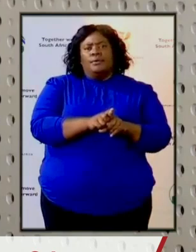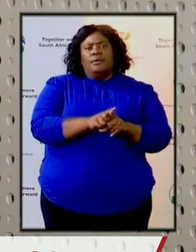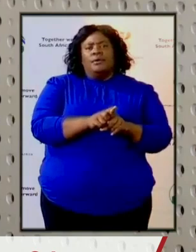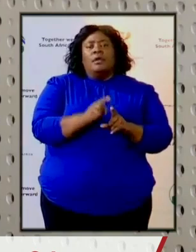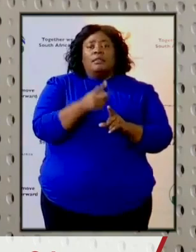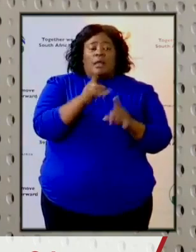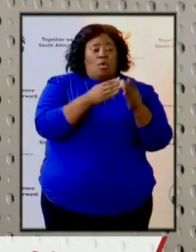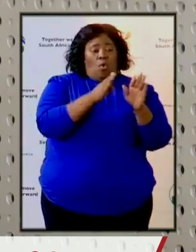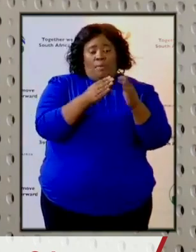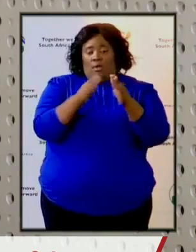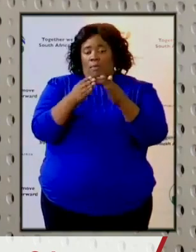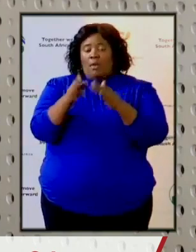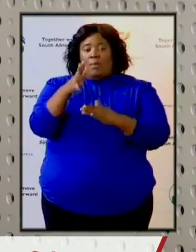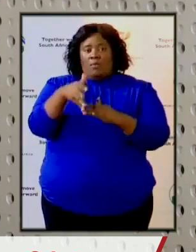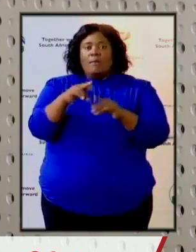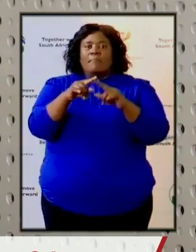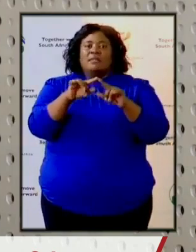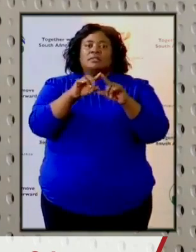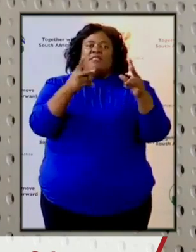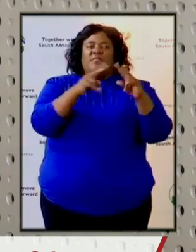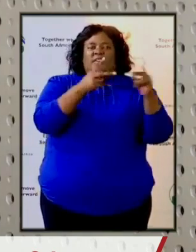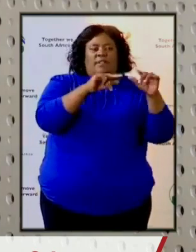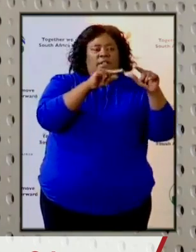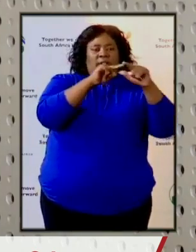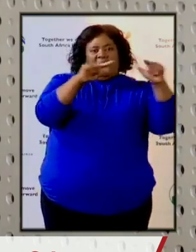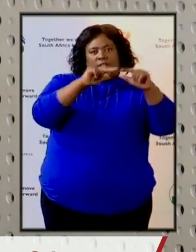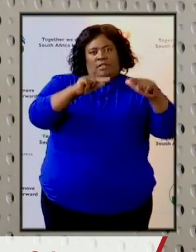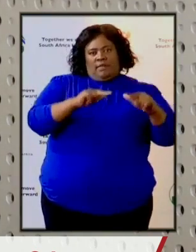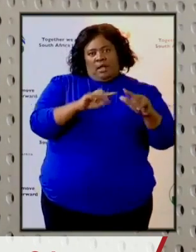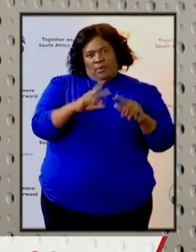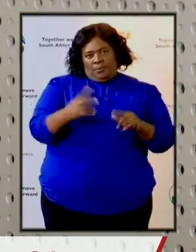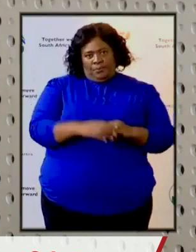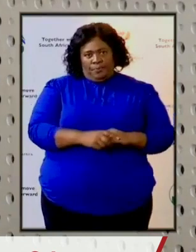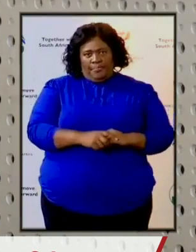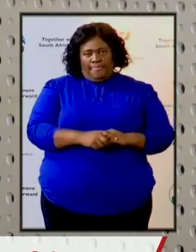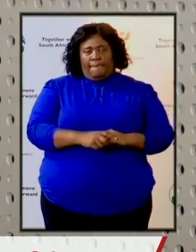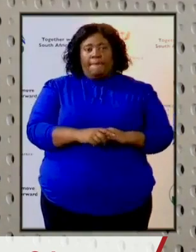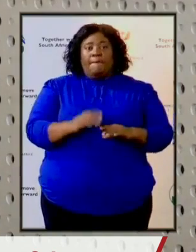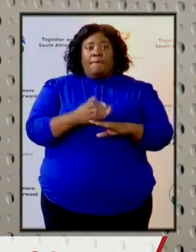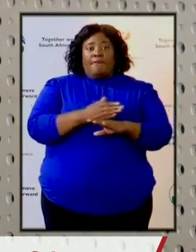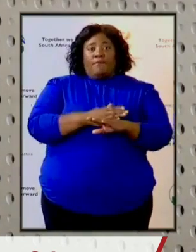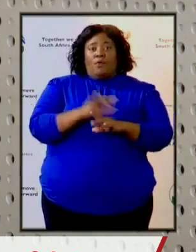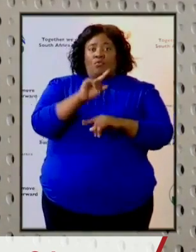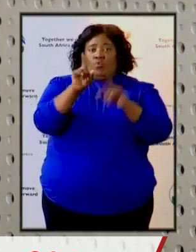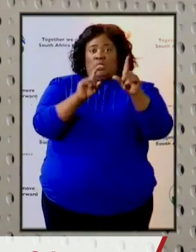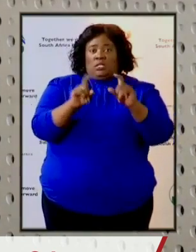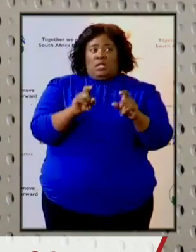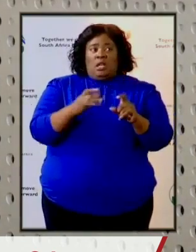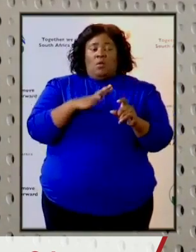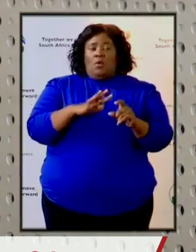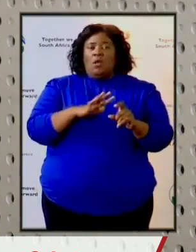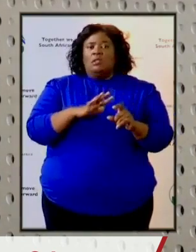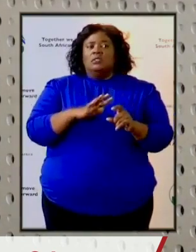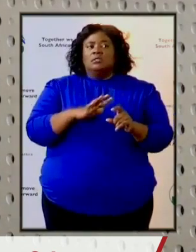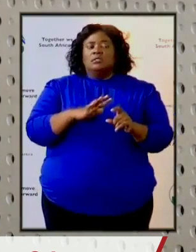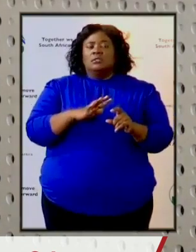opened now at various levels of those sectors. Before we take questions, I would like to take